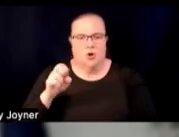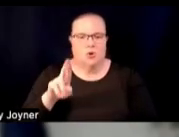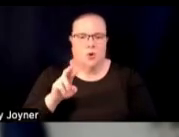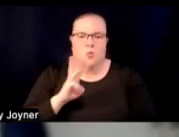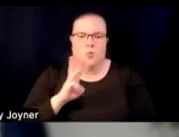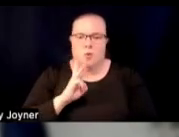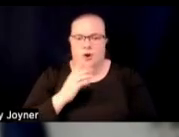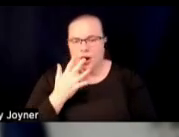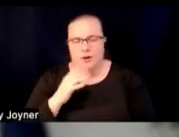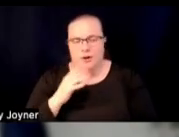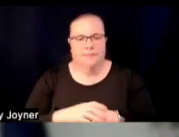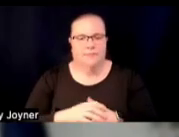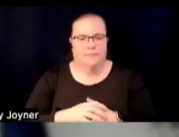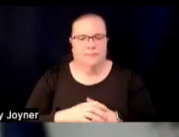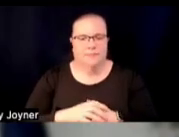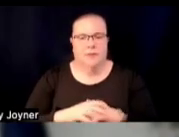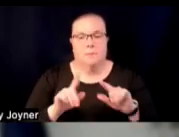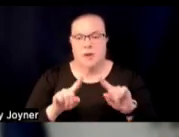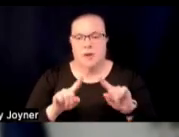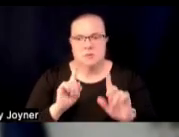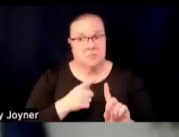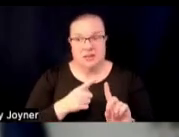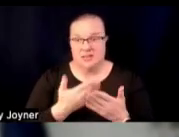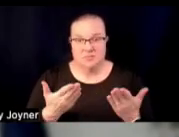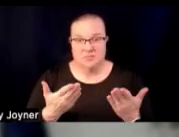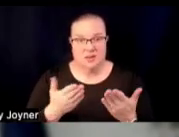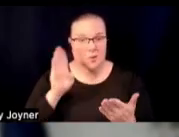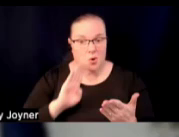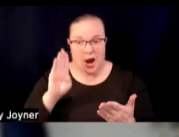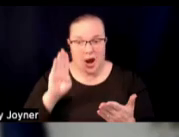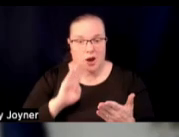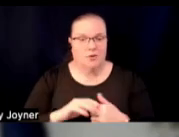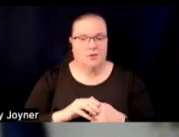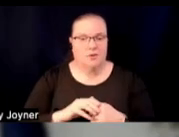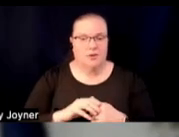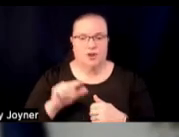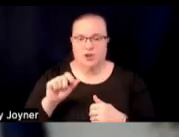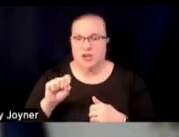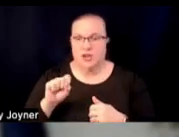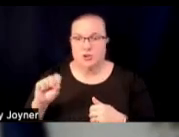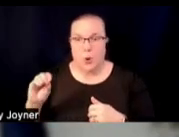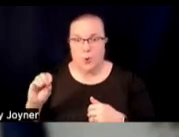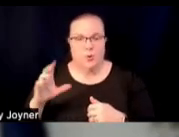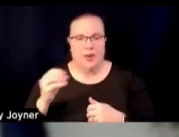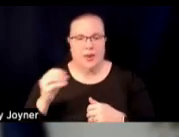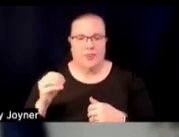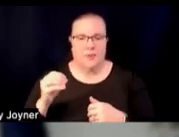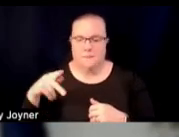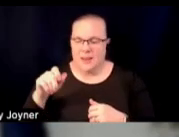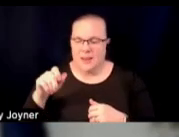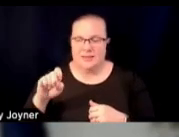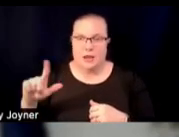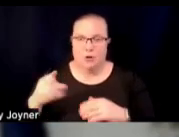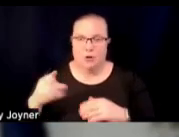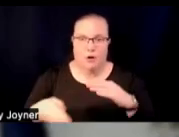same thing. Uh, the color brown, the gesso, and then the pastel over top. And